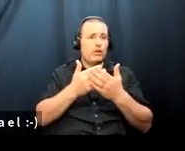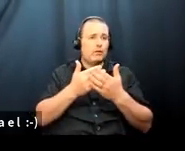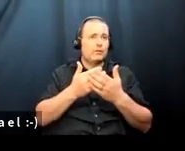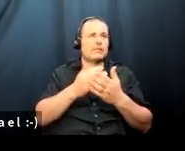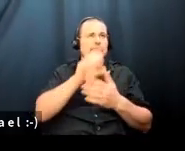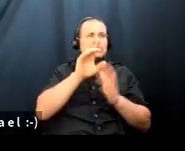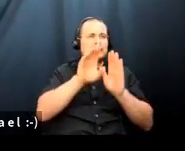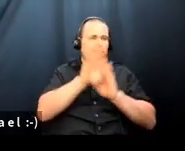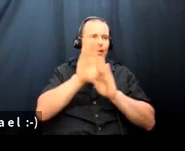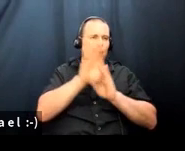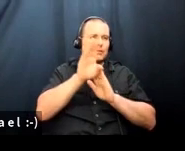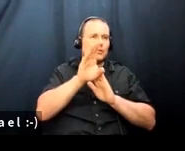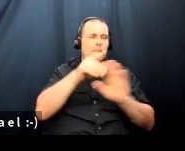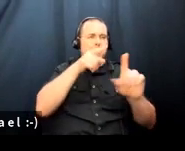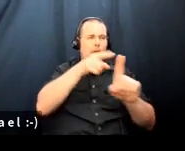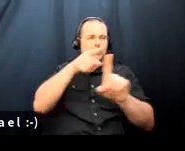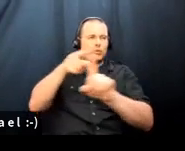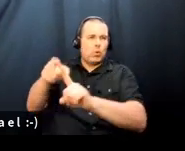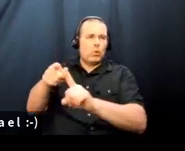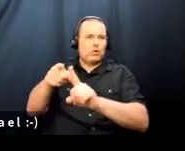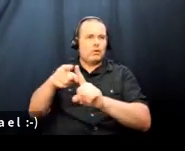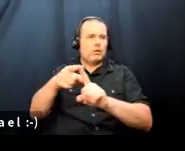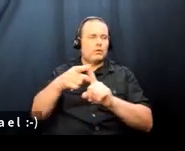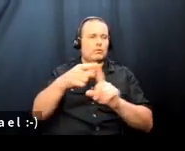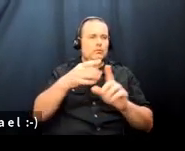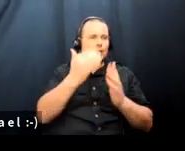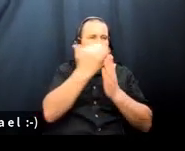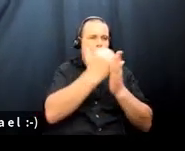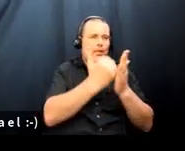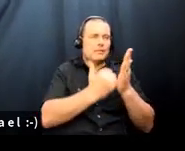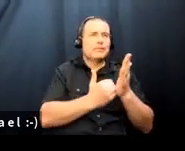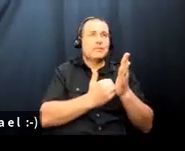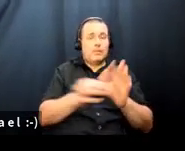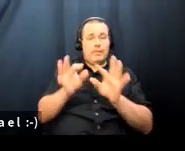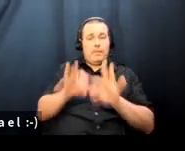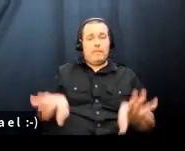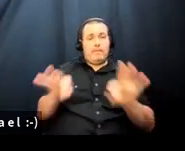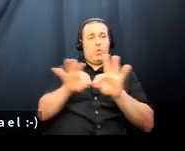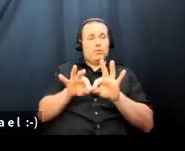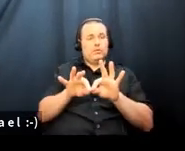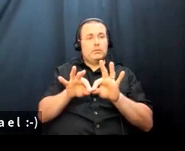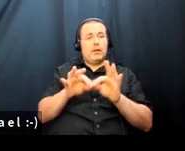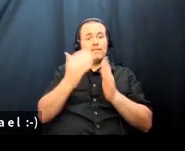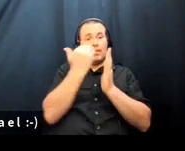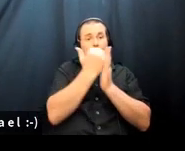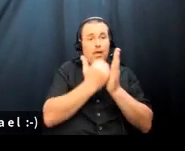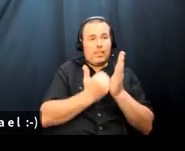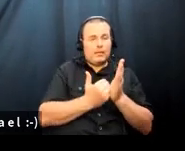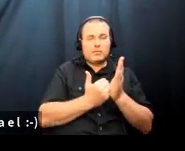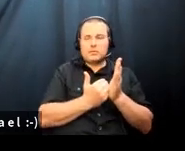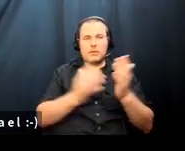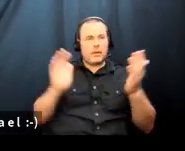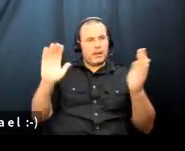milestone guidelines. So the importance of those is being able to look at your child and compare